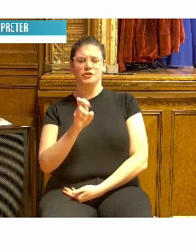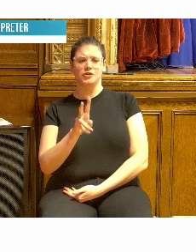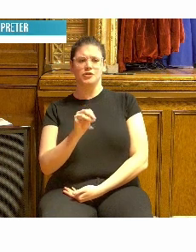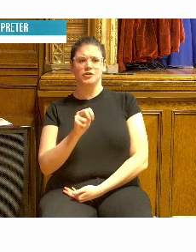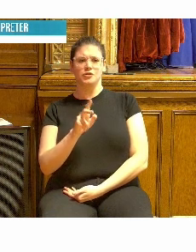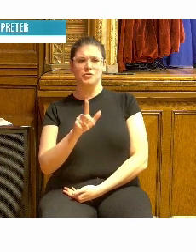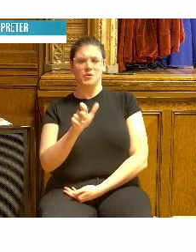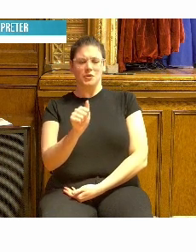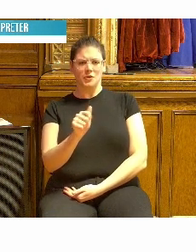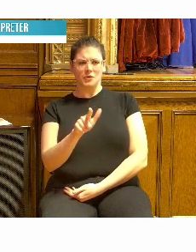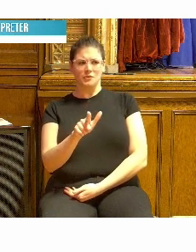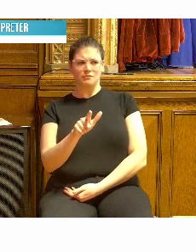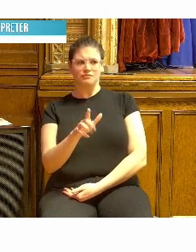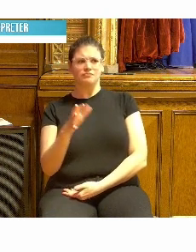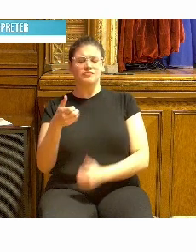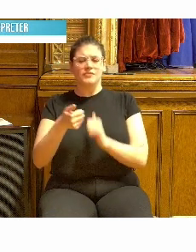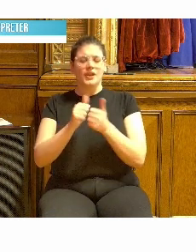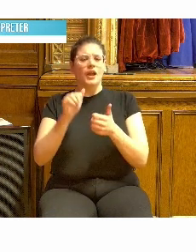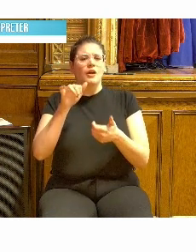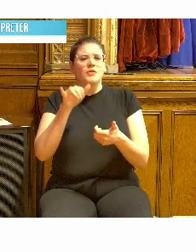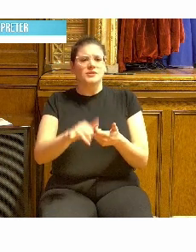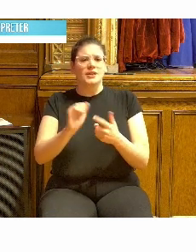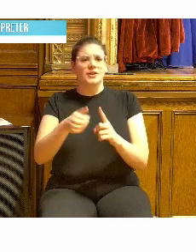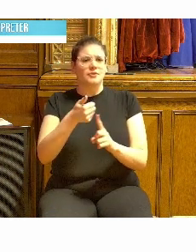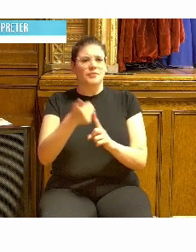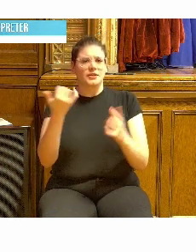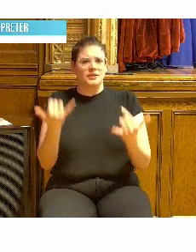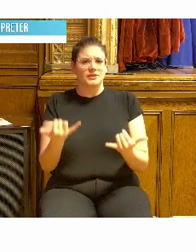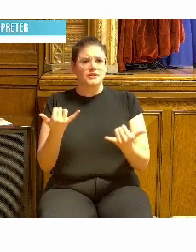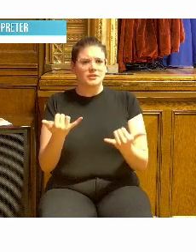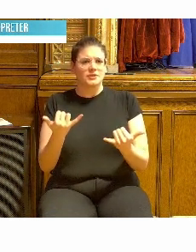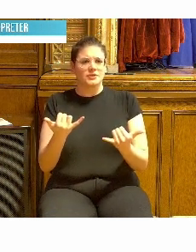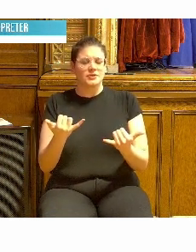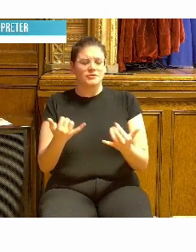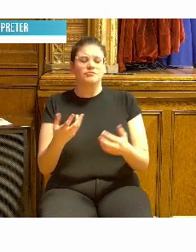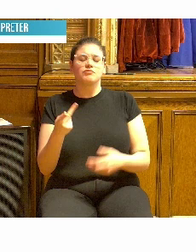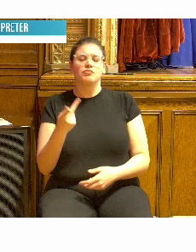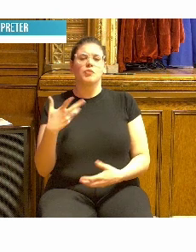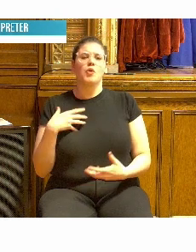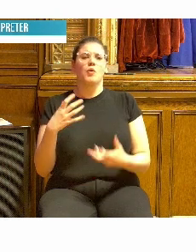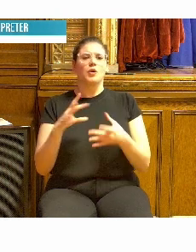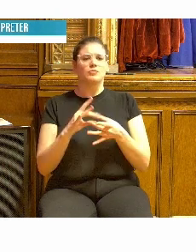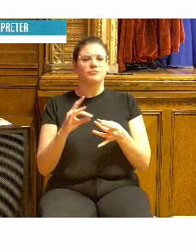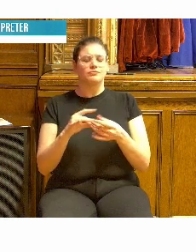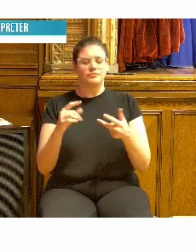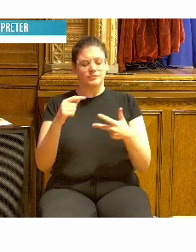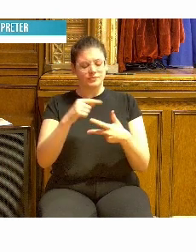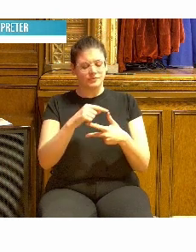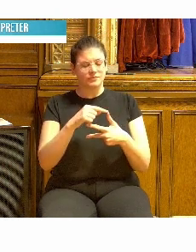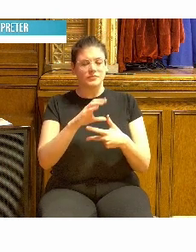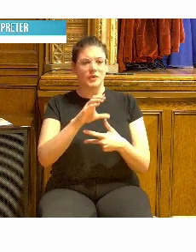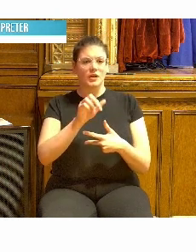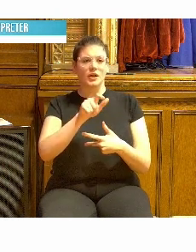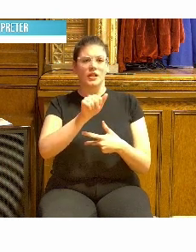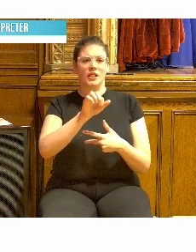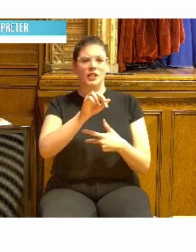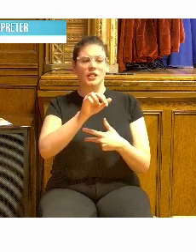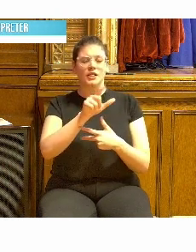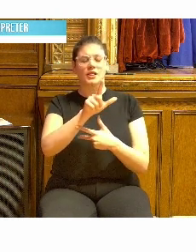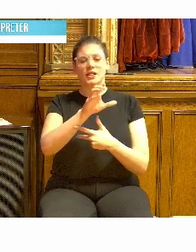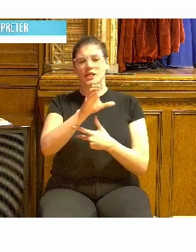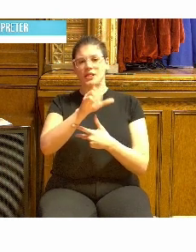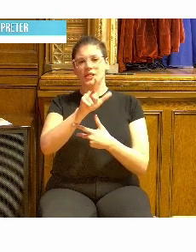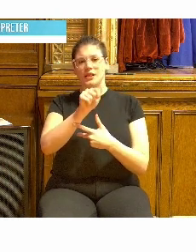the work of the Clarissa Street Reunion Committee, the Philander Street Reunion Committee, and other groups that have been working for decades to keep this